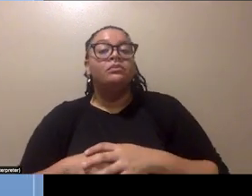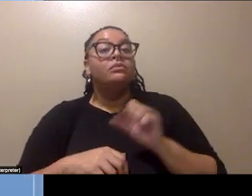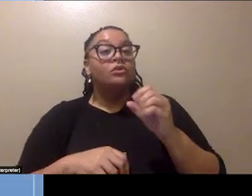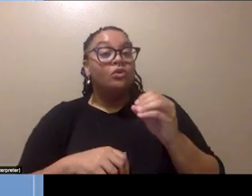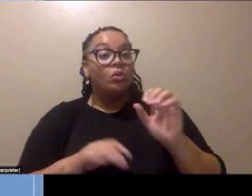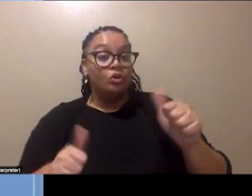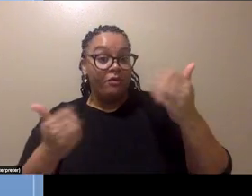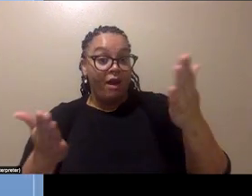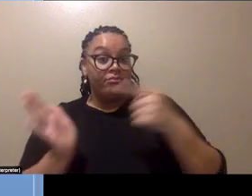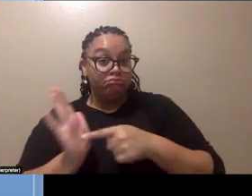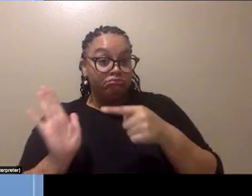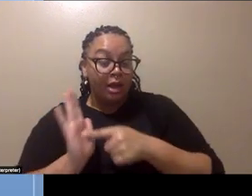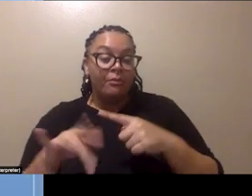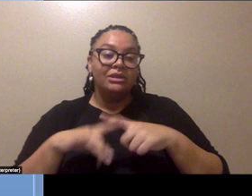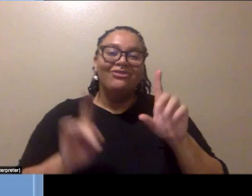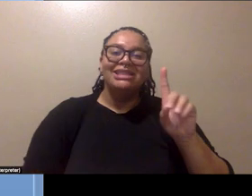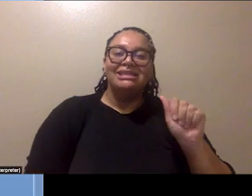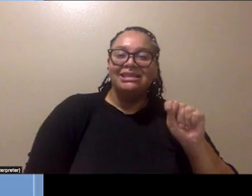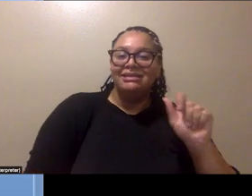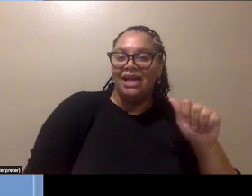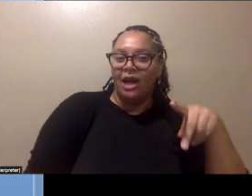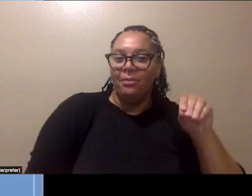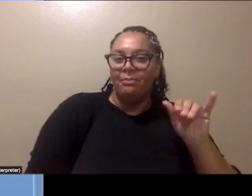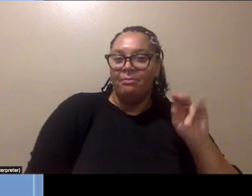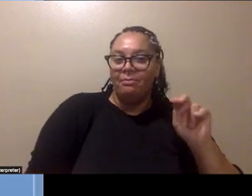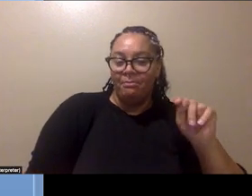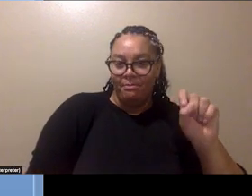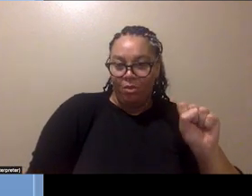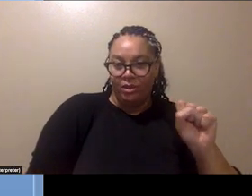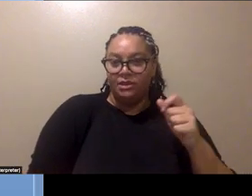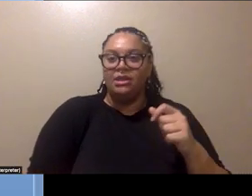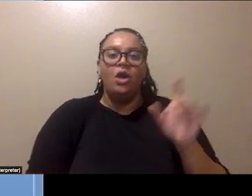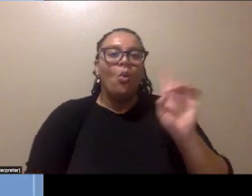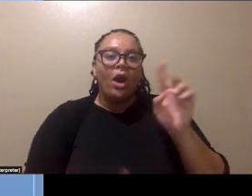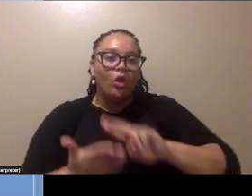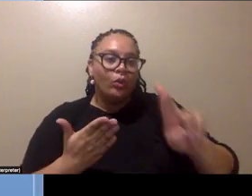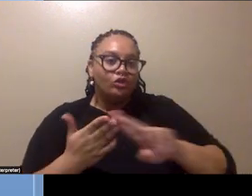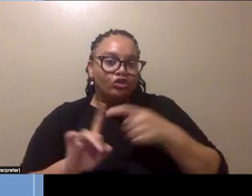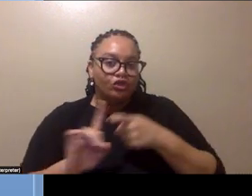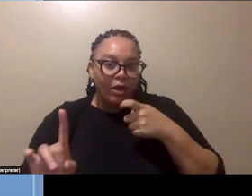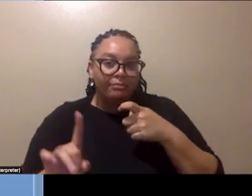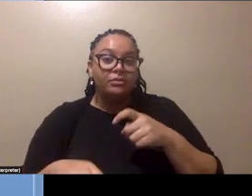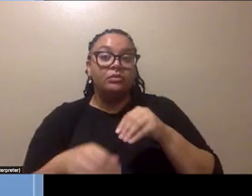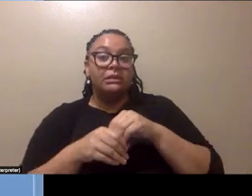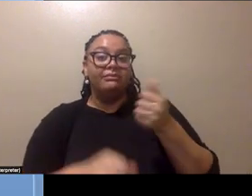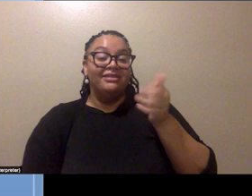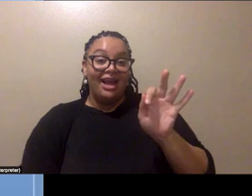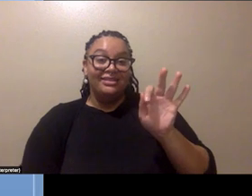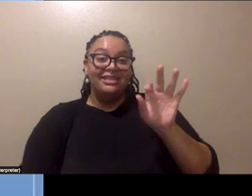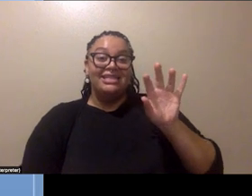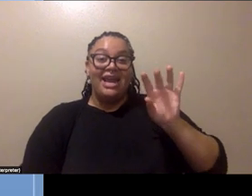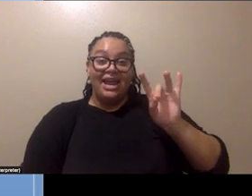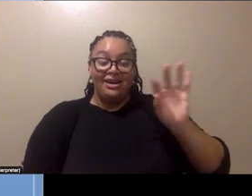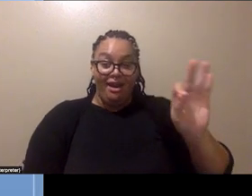So this is just to give you an example of the different data points that we had, that we were working on, and that this research is coming out of. So here